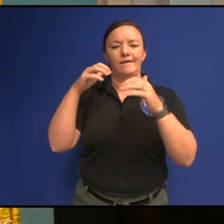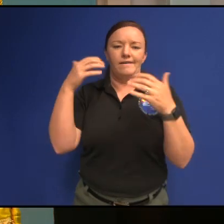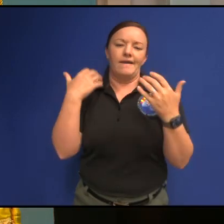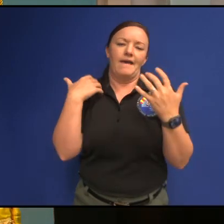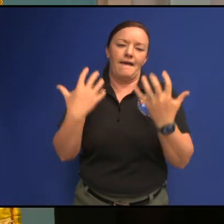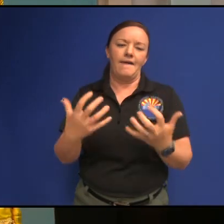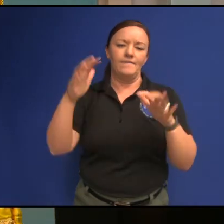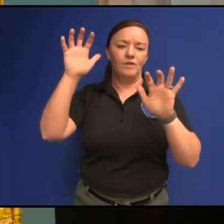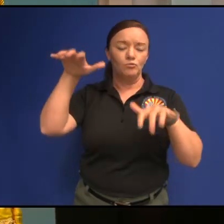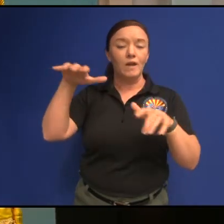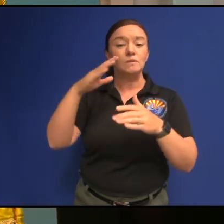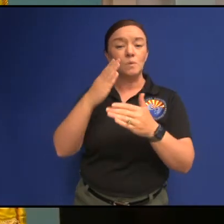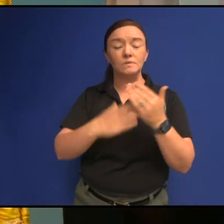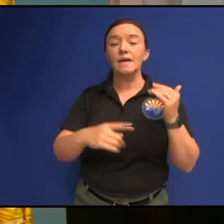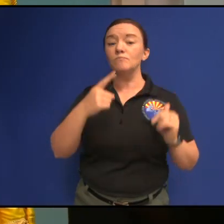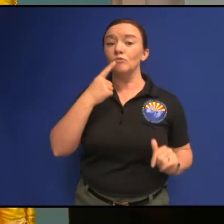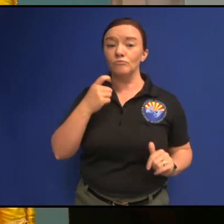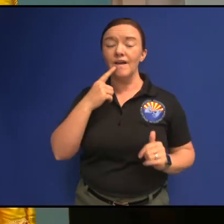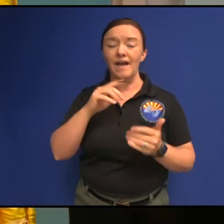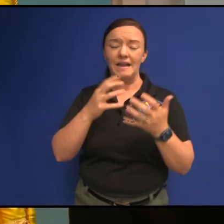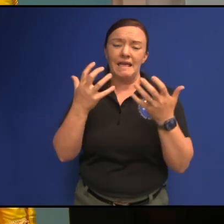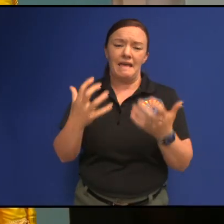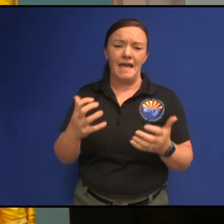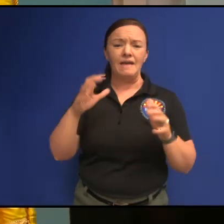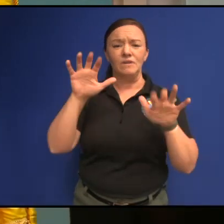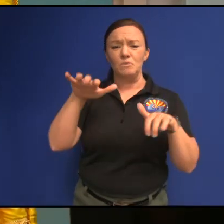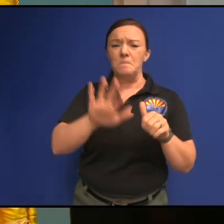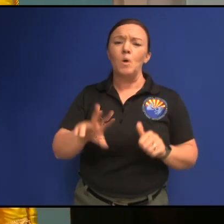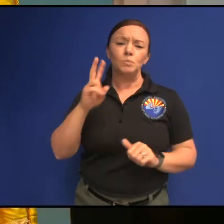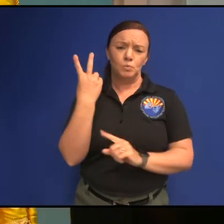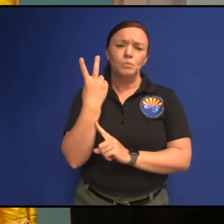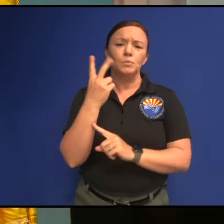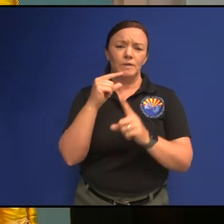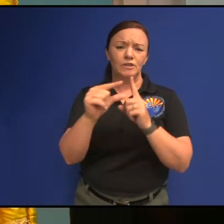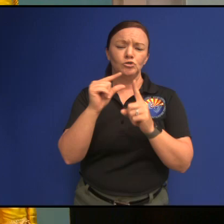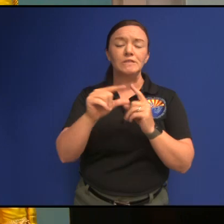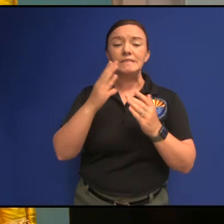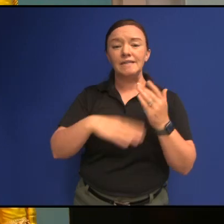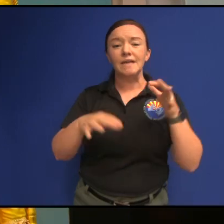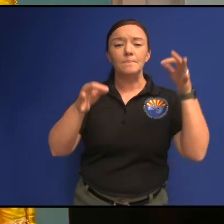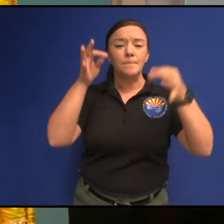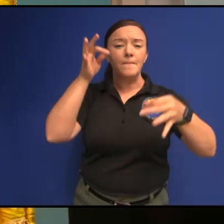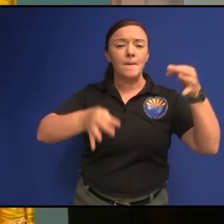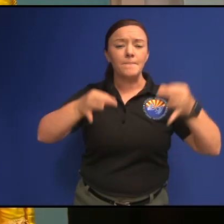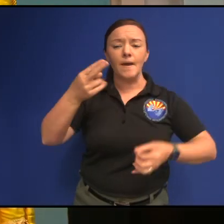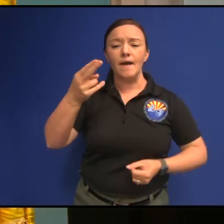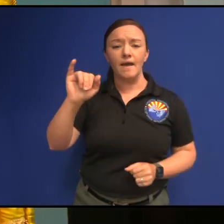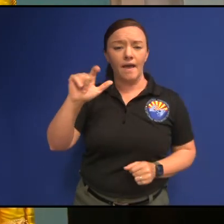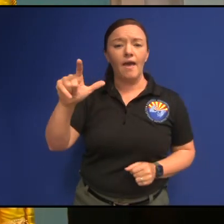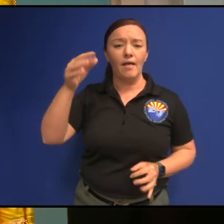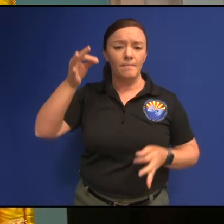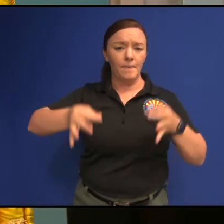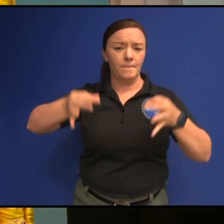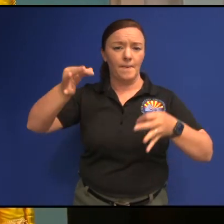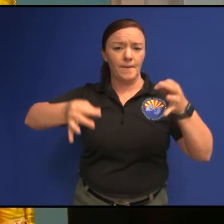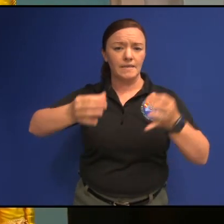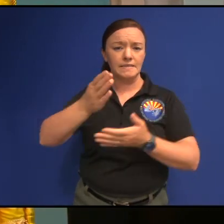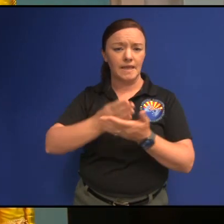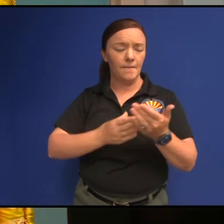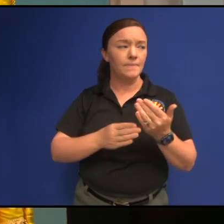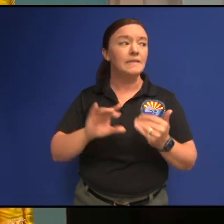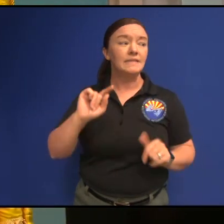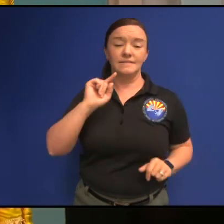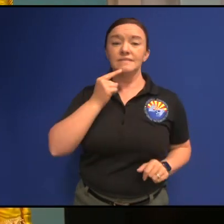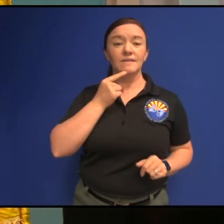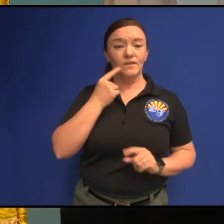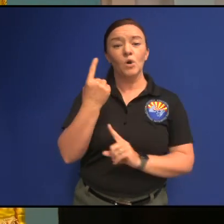there's areas of red all through here, which is about 2 inches of rain. Some of that is hail that fell out of those storms. Also, these were severe. This one even, I